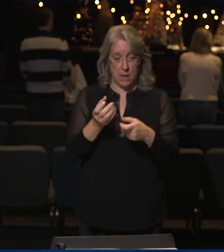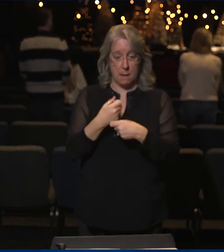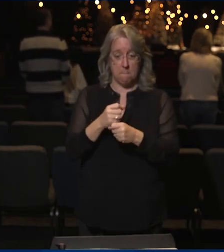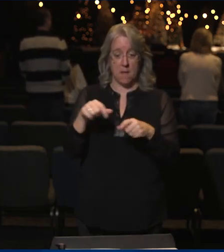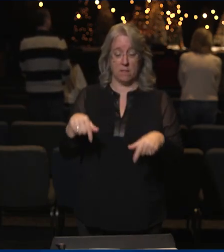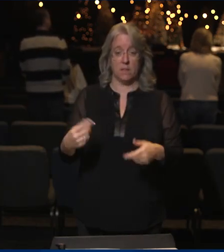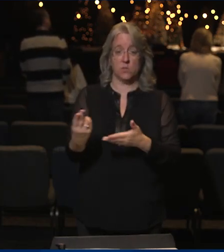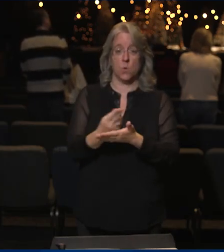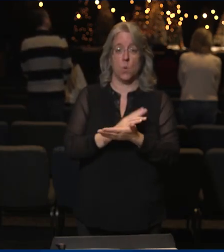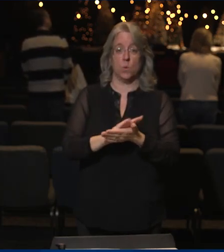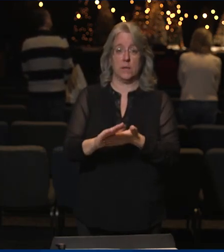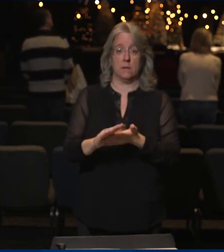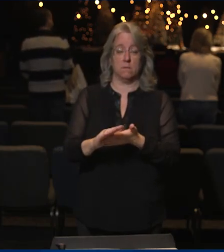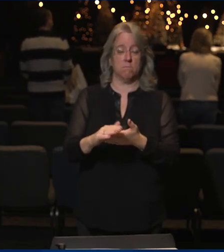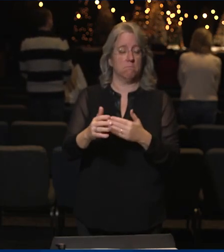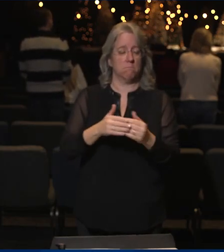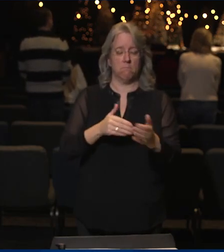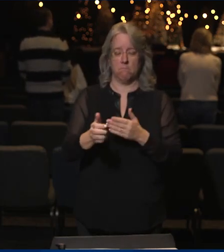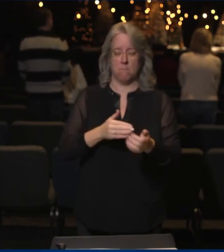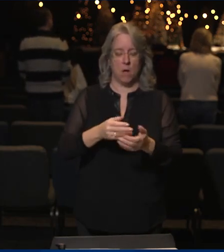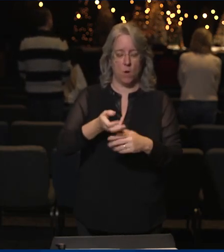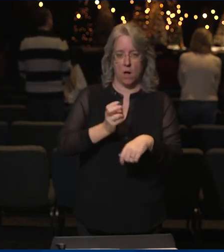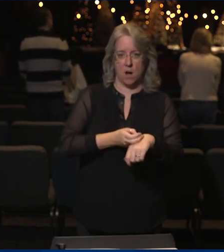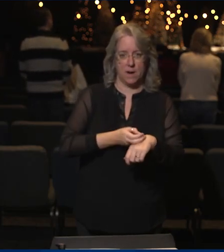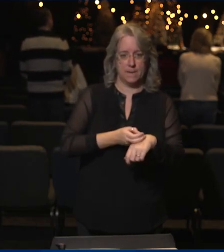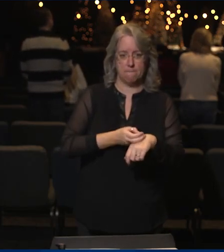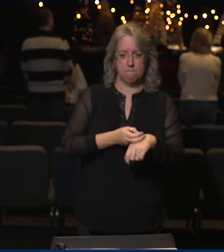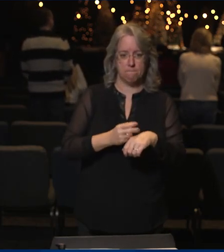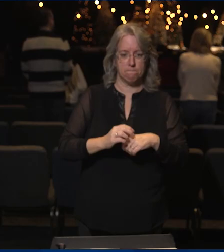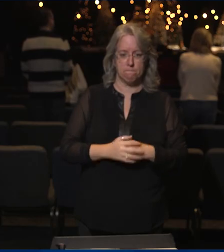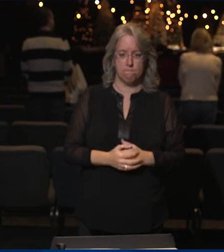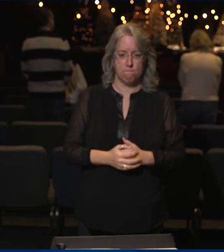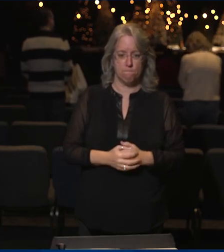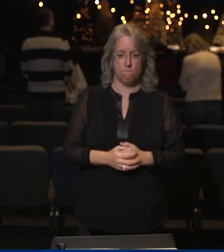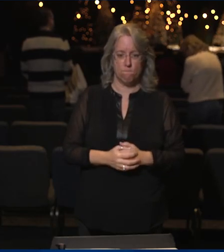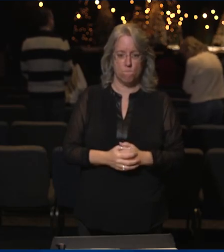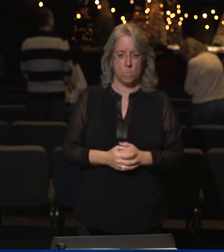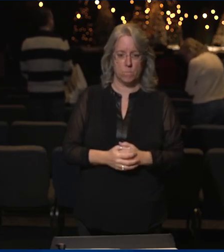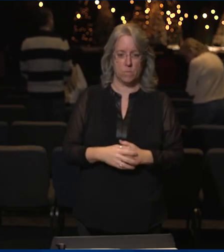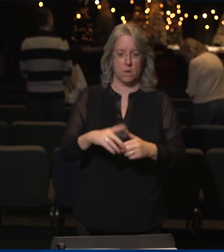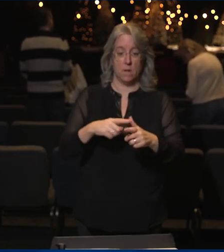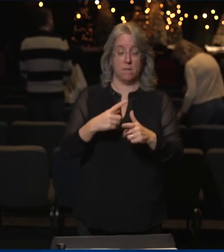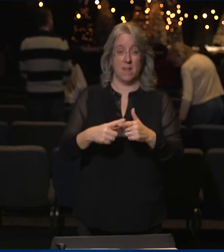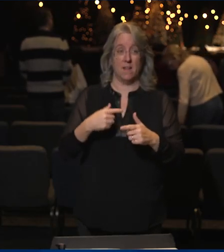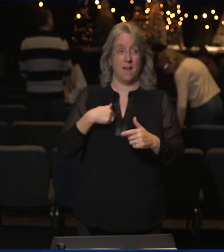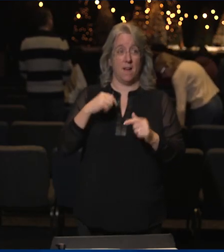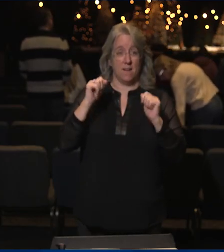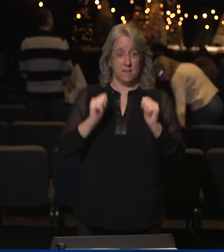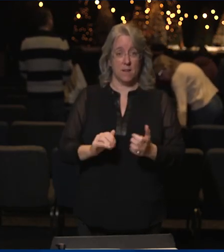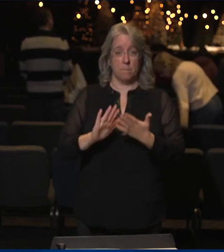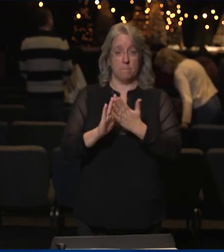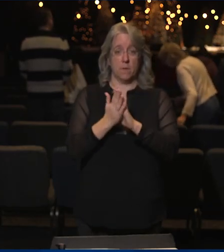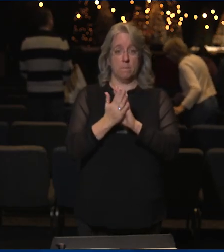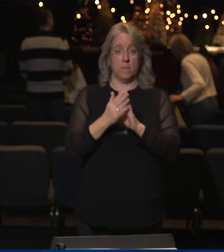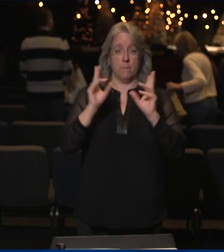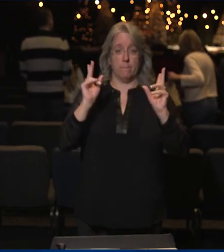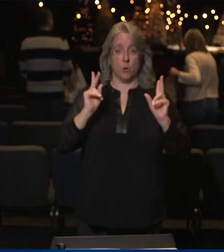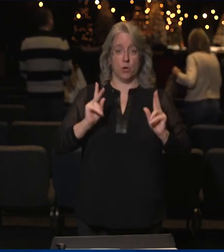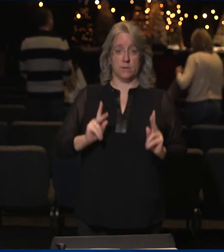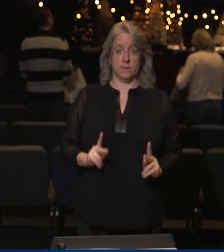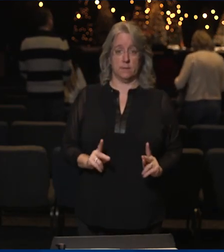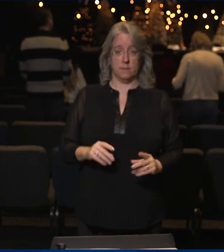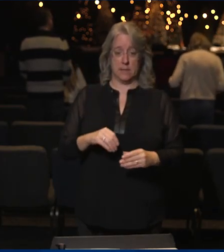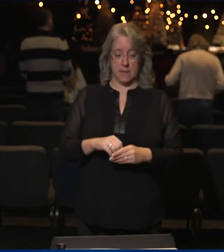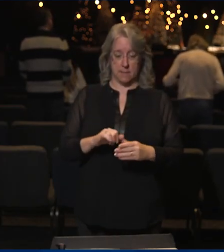how difficult it may be, so that I can become the kind of person in that